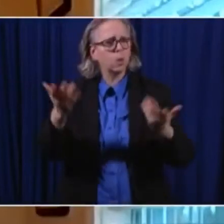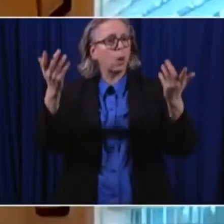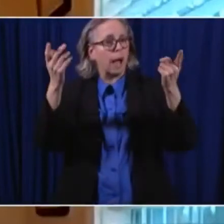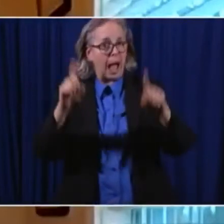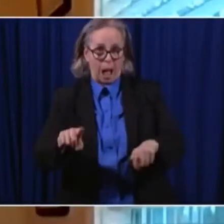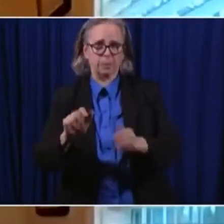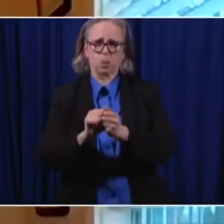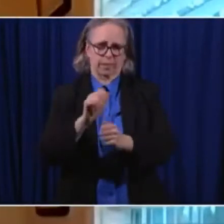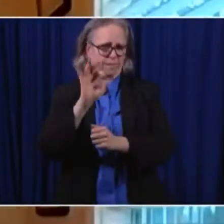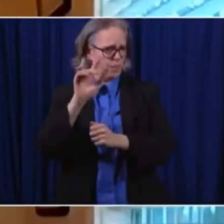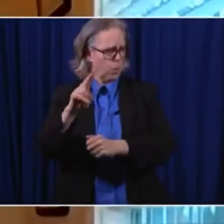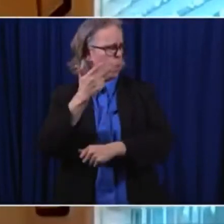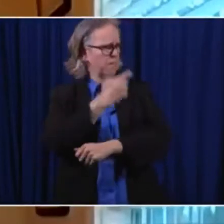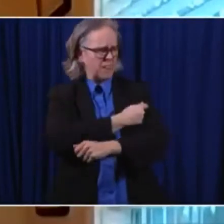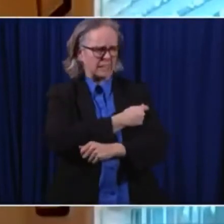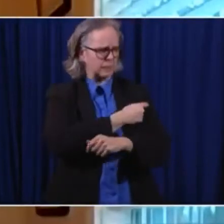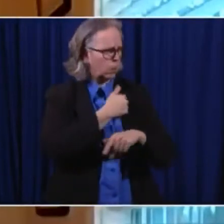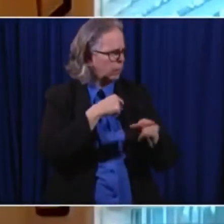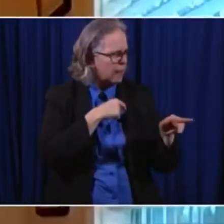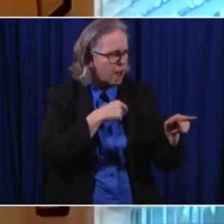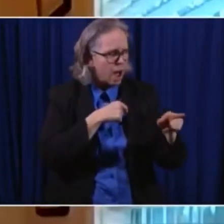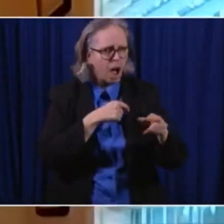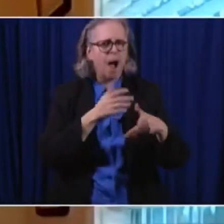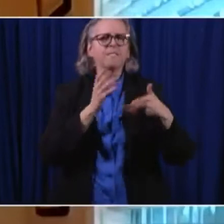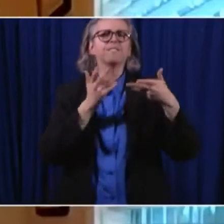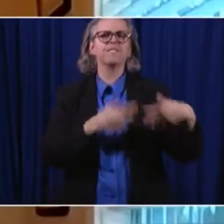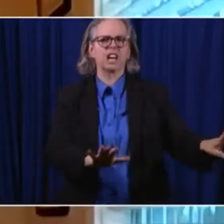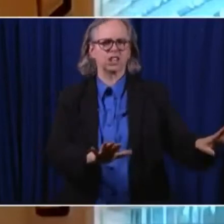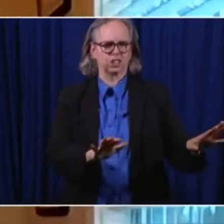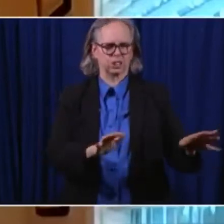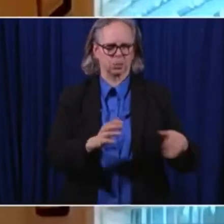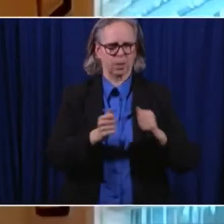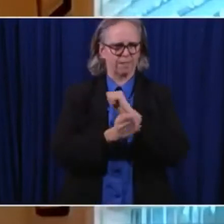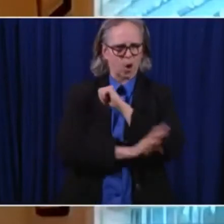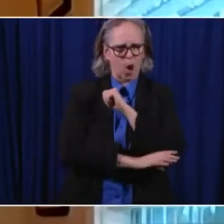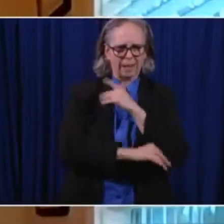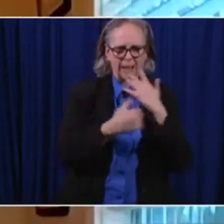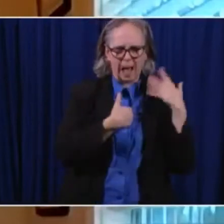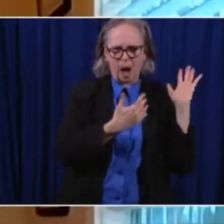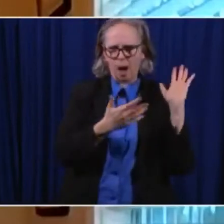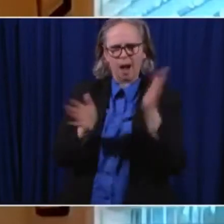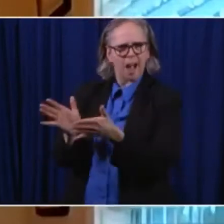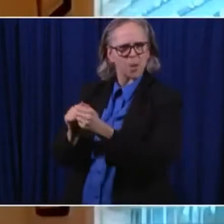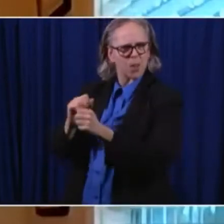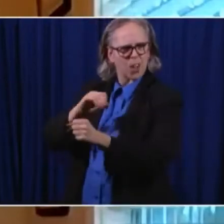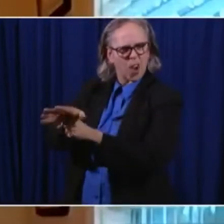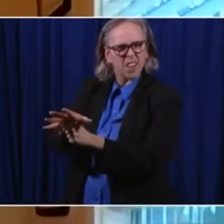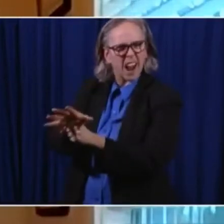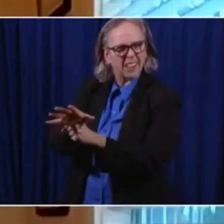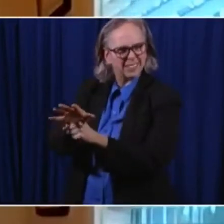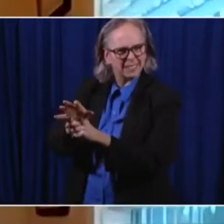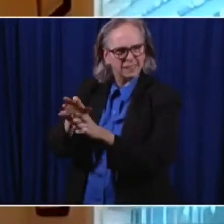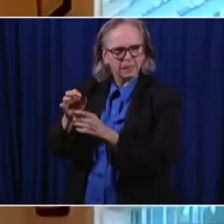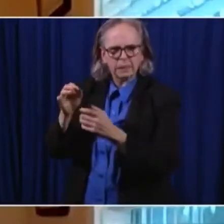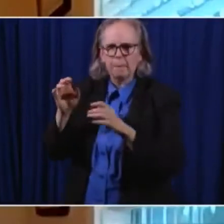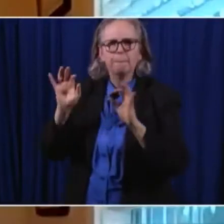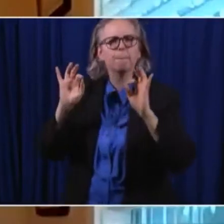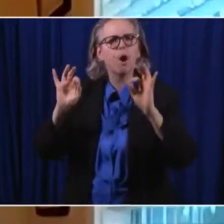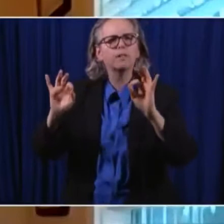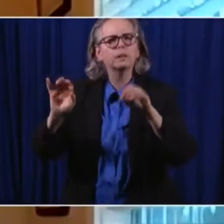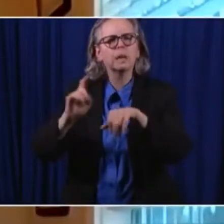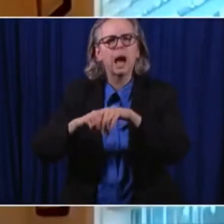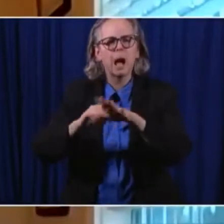the arrival of COVID-19 vaccines to our hospitals is almost perfect. So I would